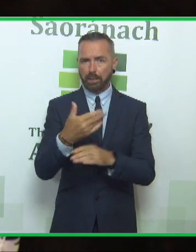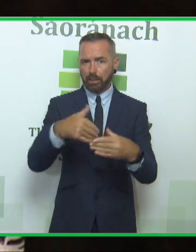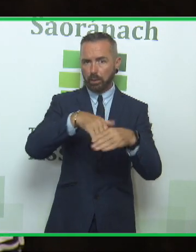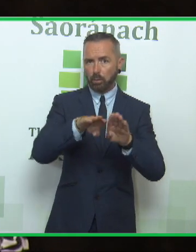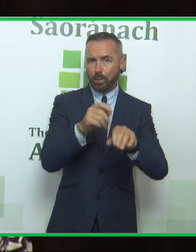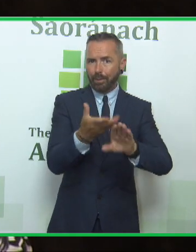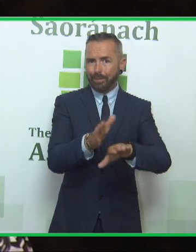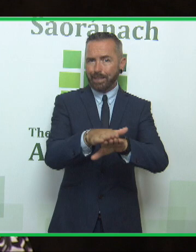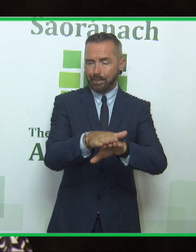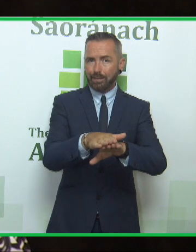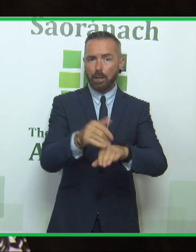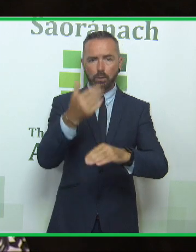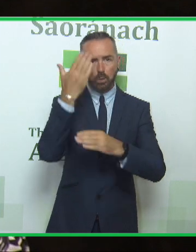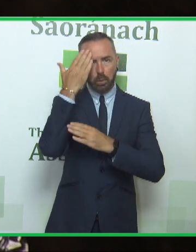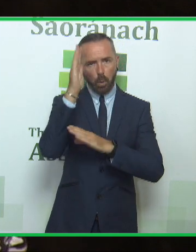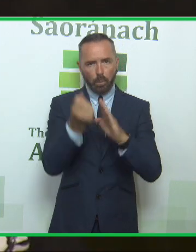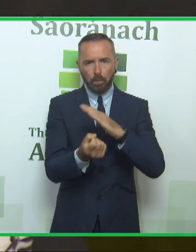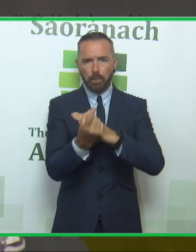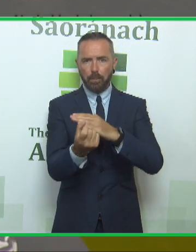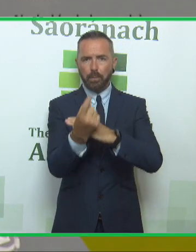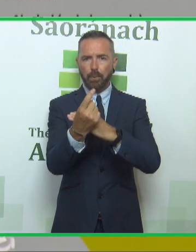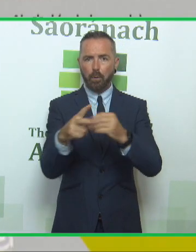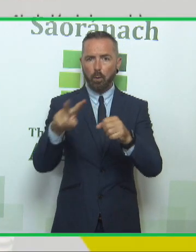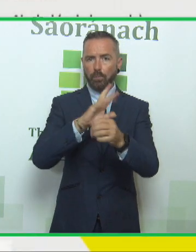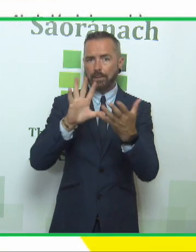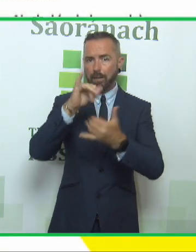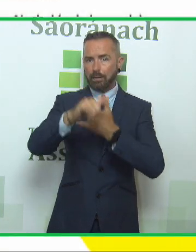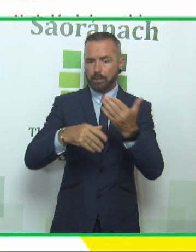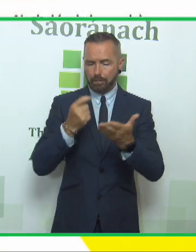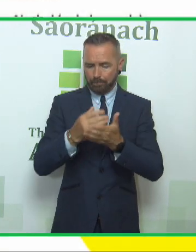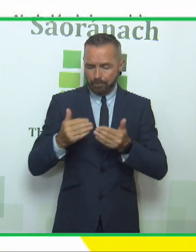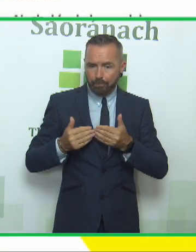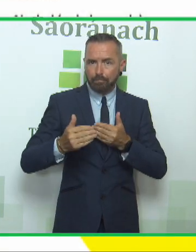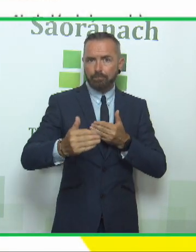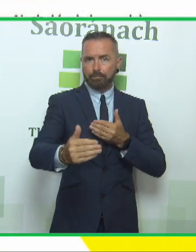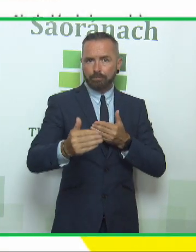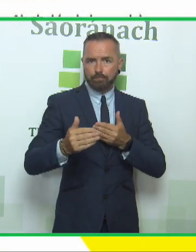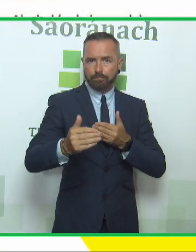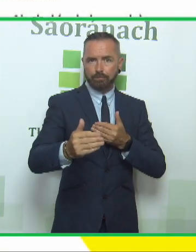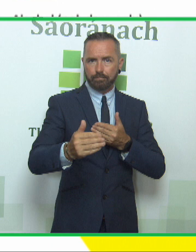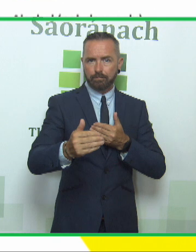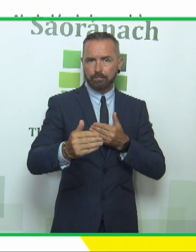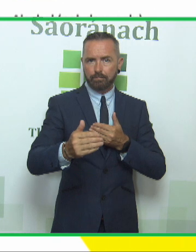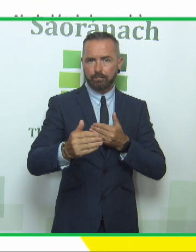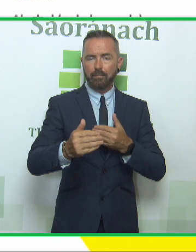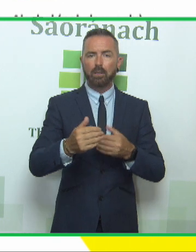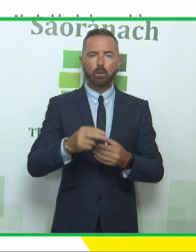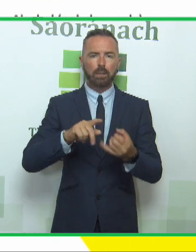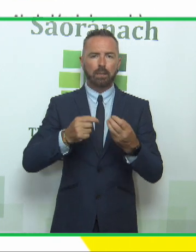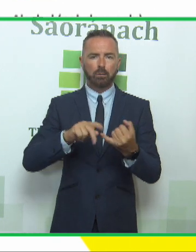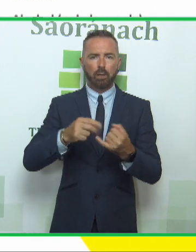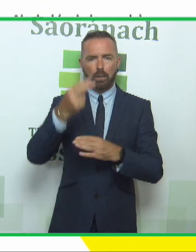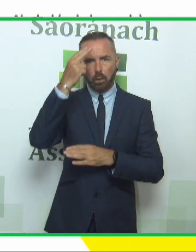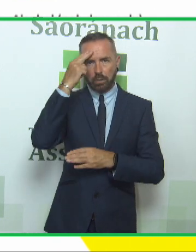the trends in drugs implicated over the 10-year period to try and have an understanding of the underlying